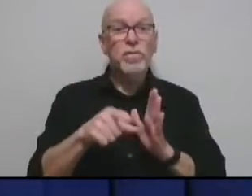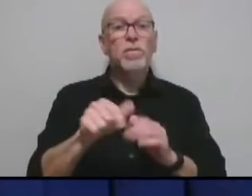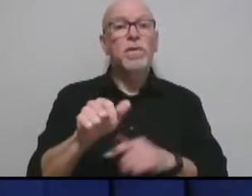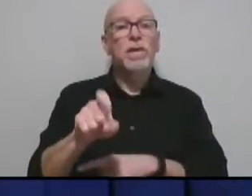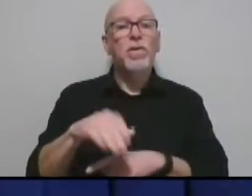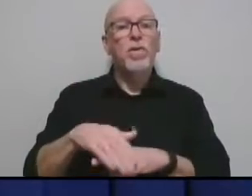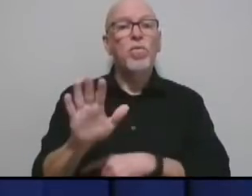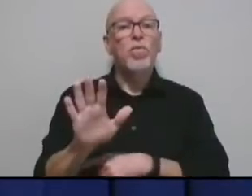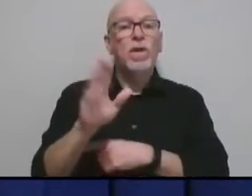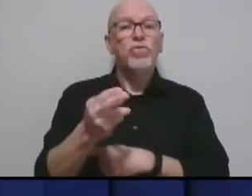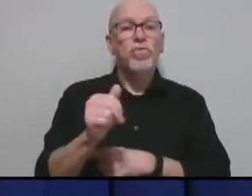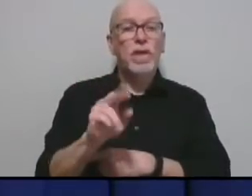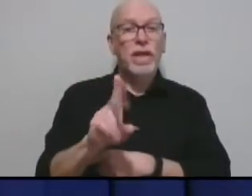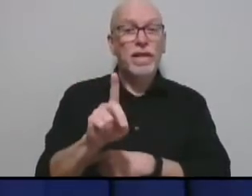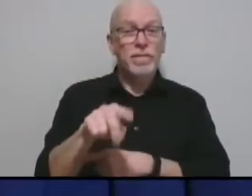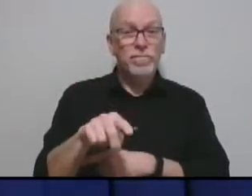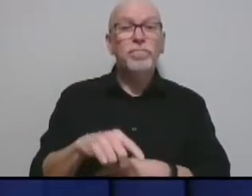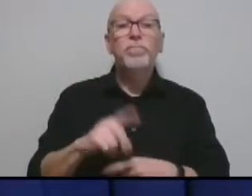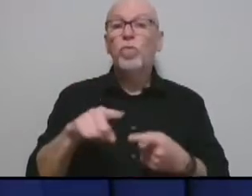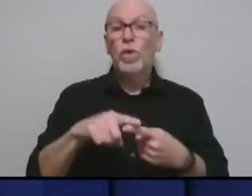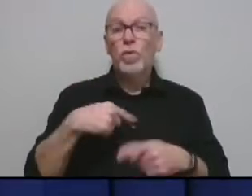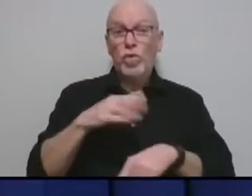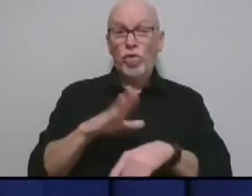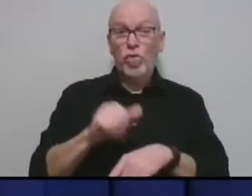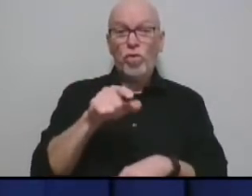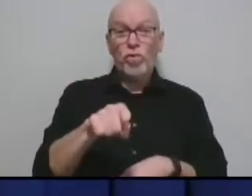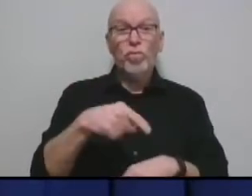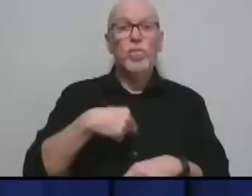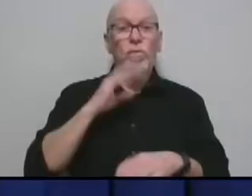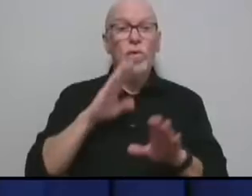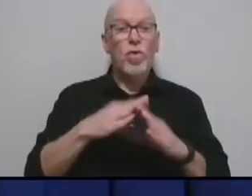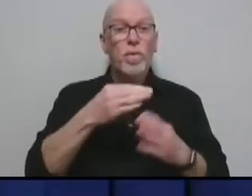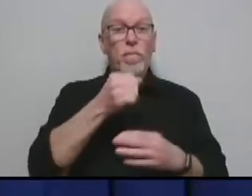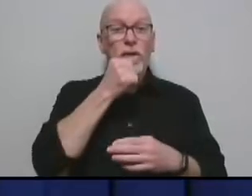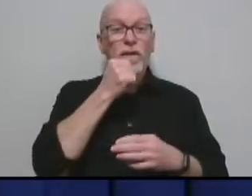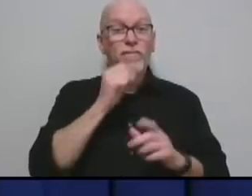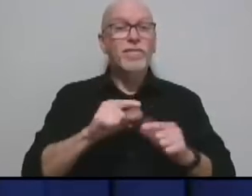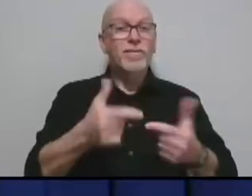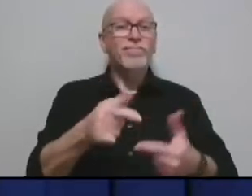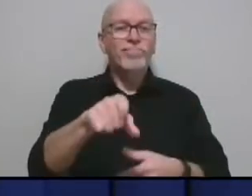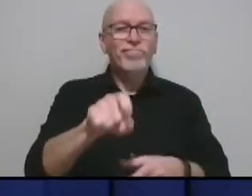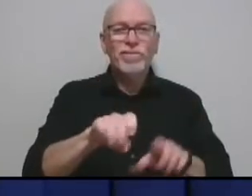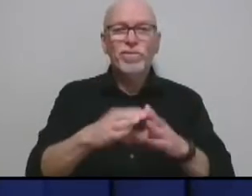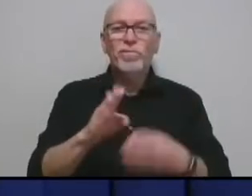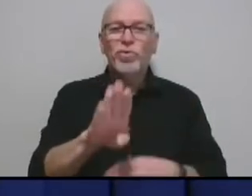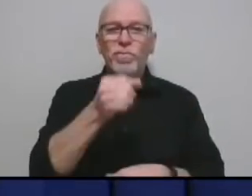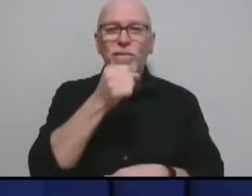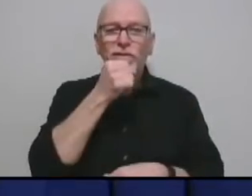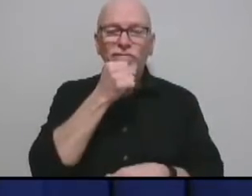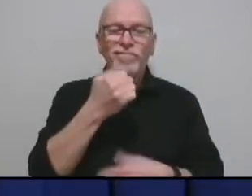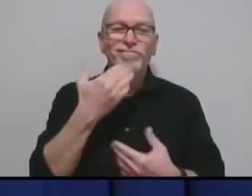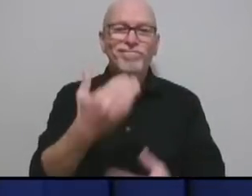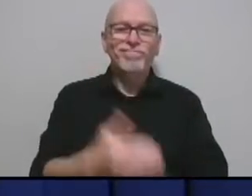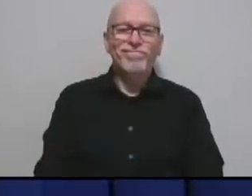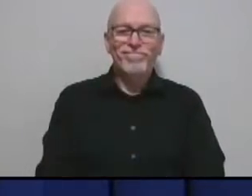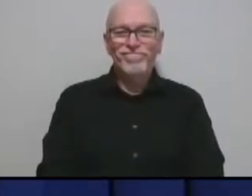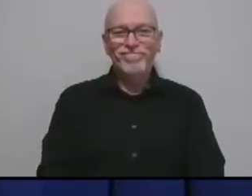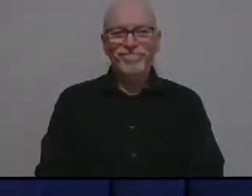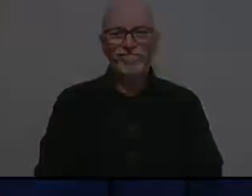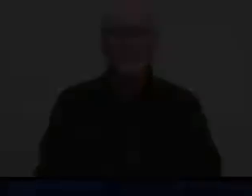Raise Your Hand button. When you are called upon, we will unmute your microphone, and you also will have to unmute your own